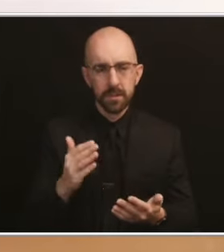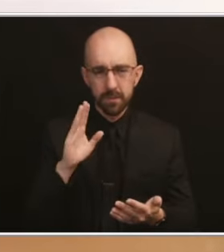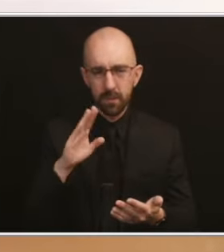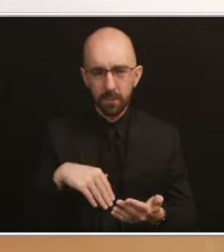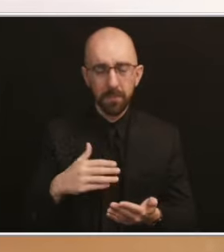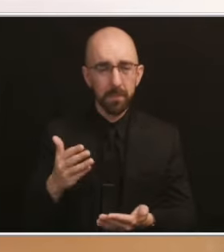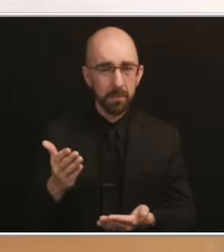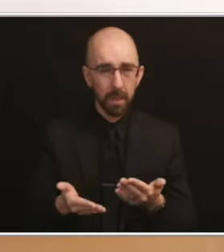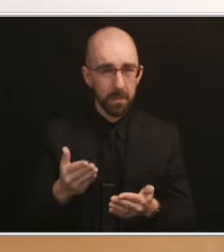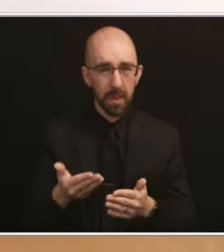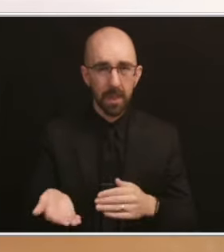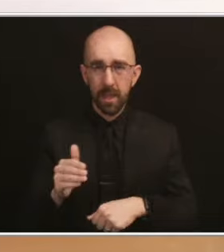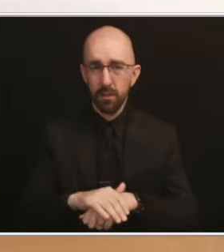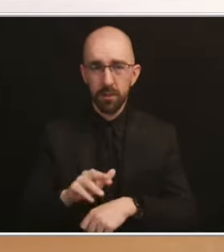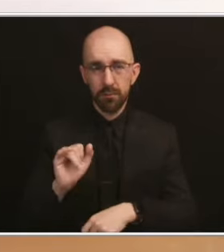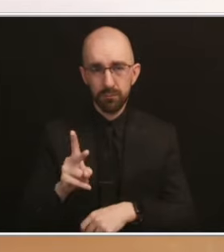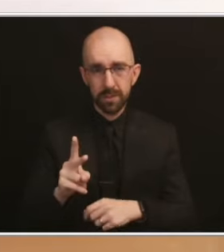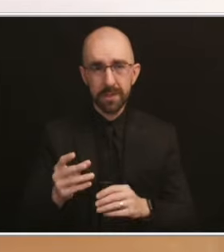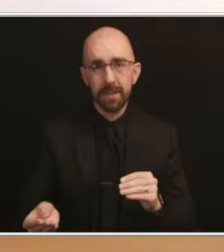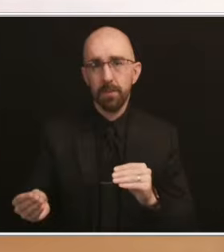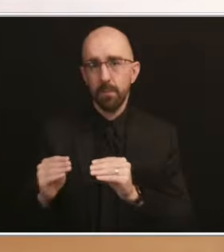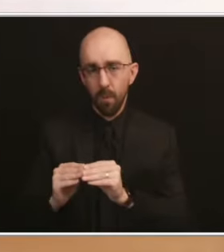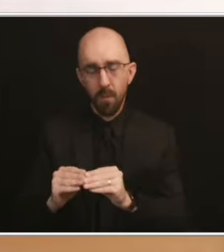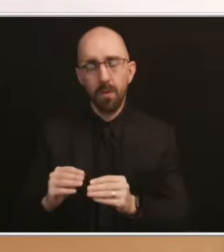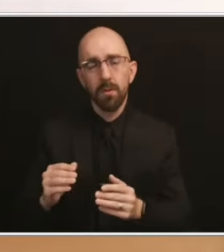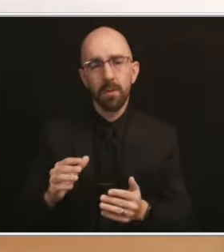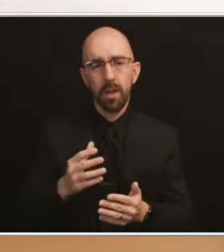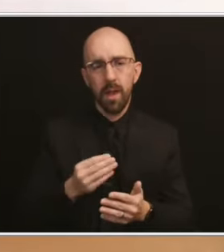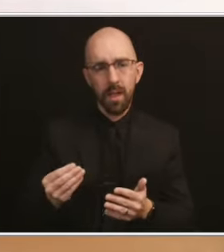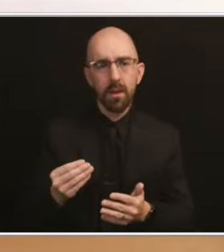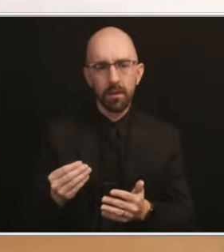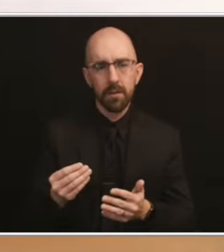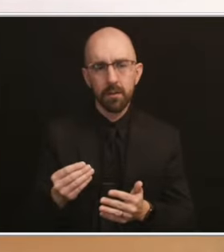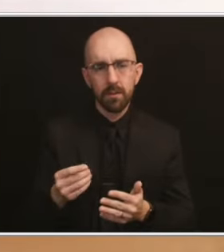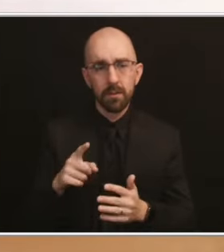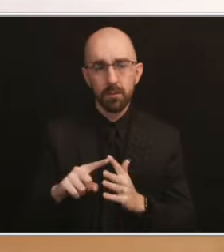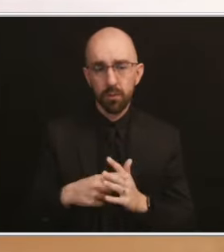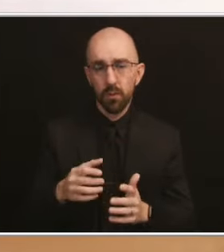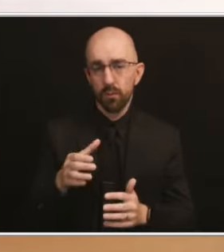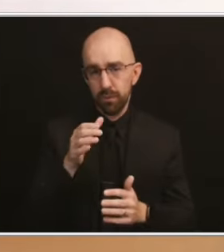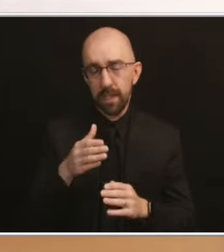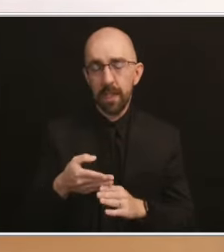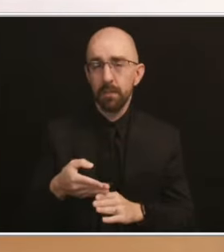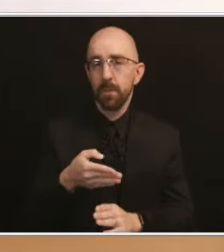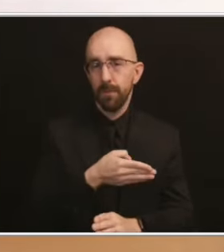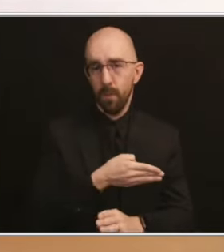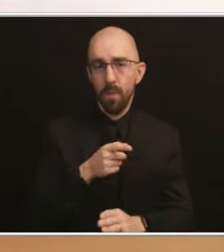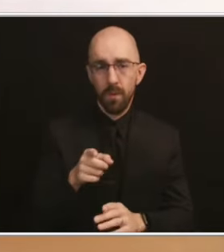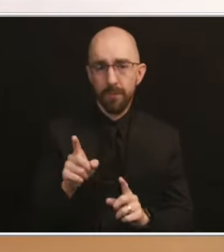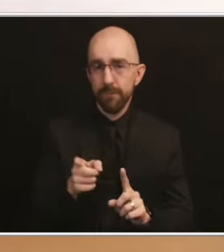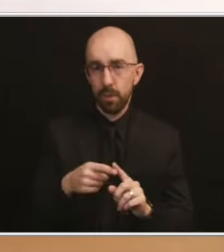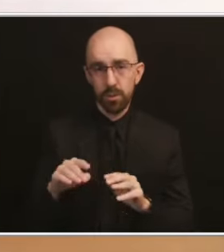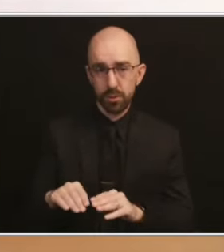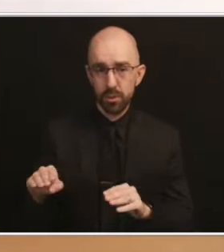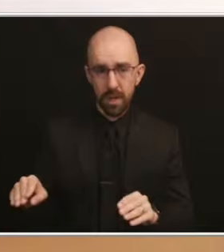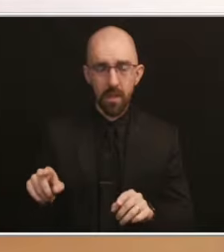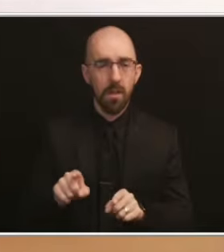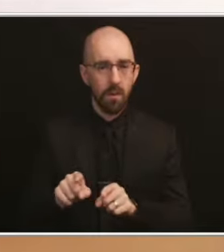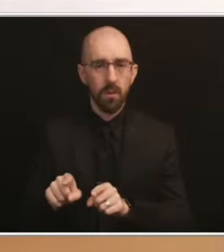may increase your risk even further. And if you start drinking before your first child, that also